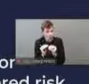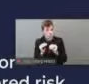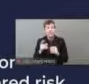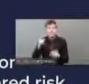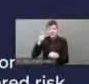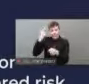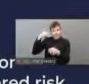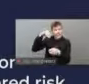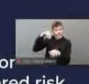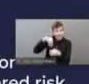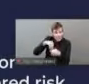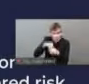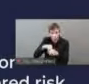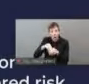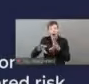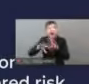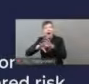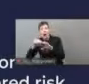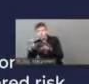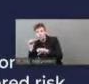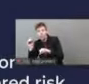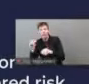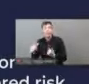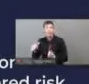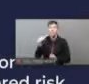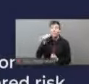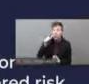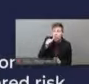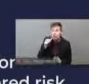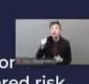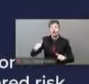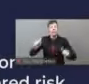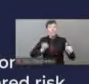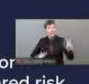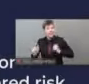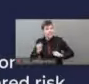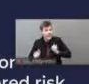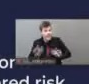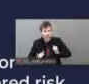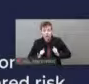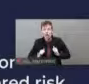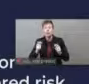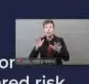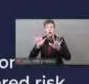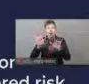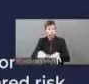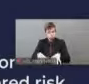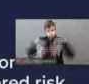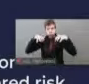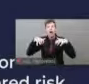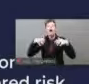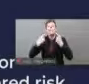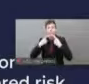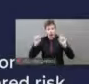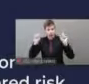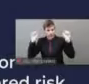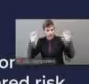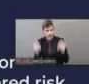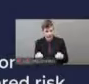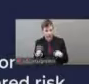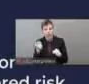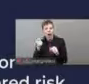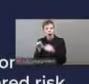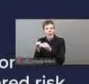bars, theaters, event venues, and more. It's really that next phase where we know that we can